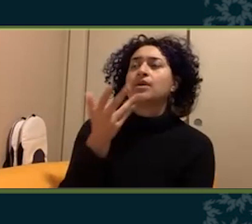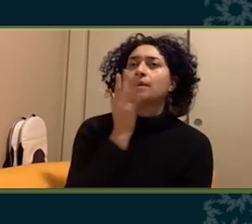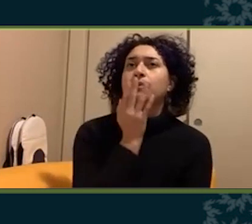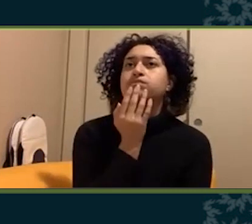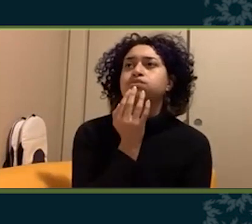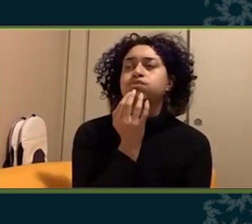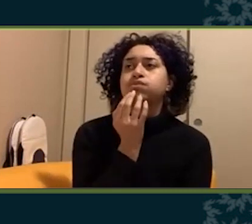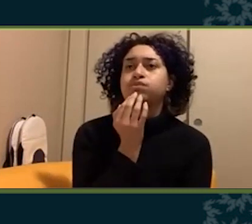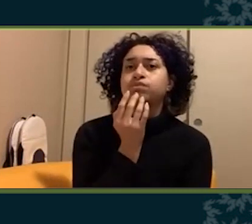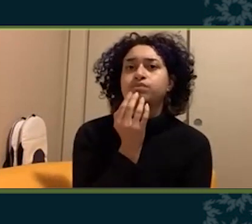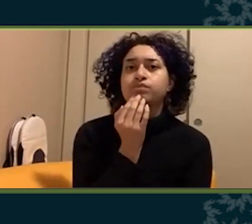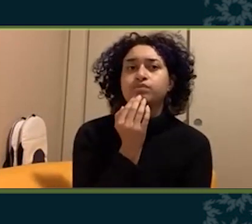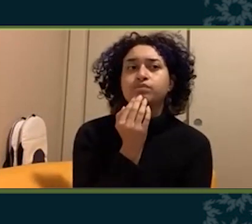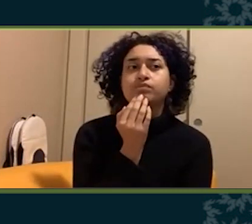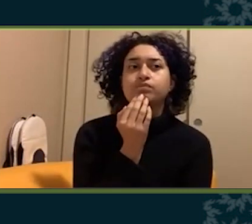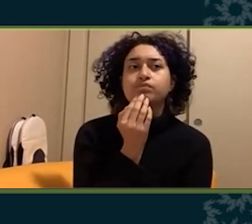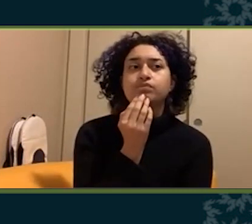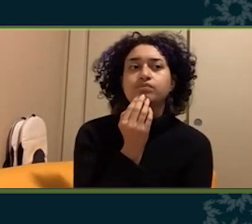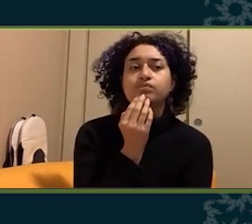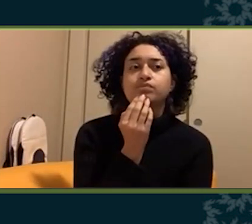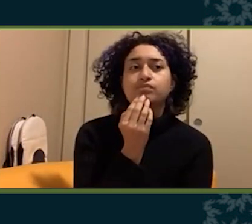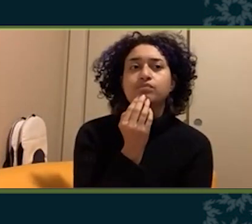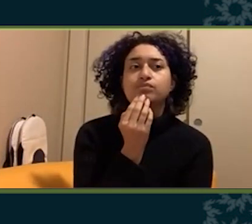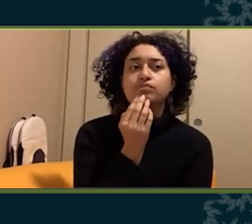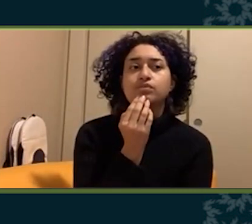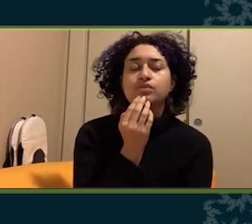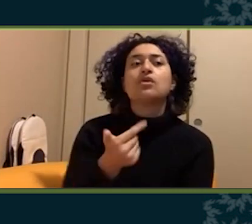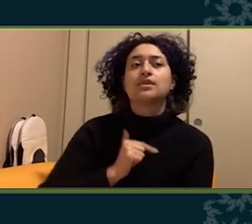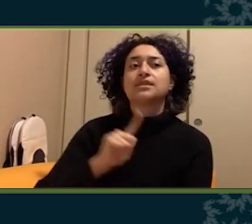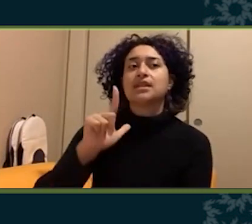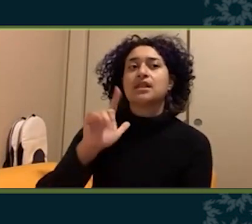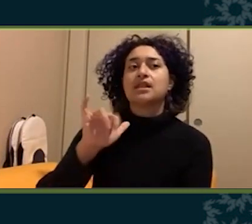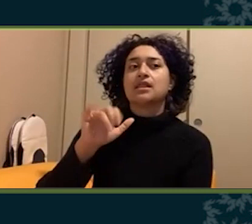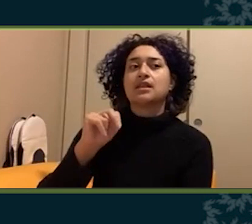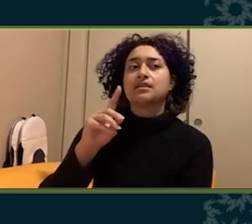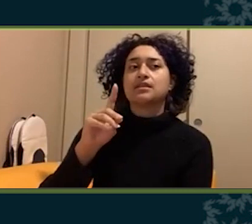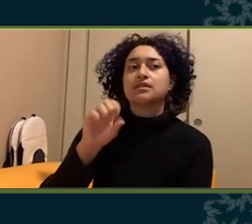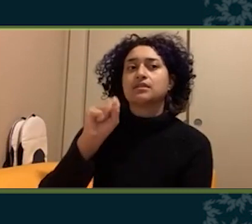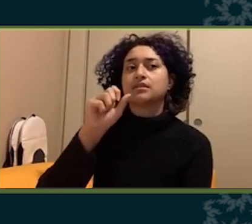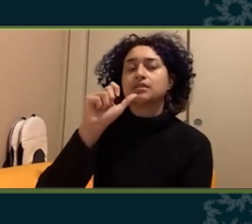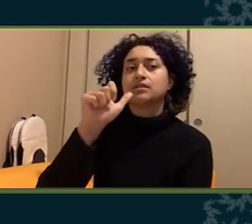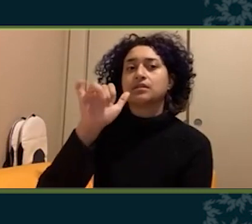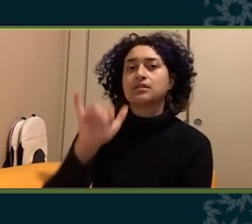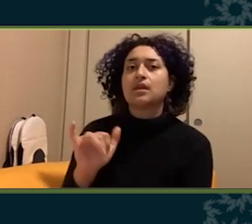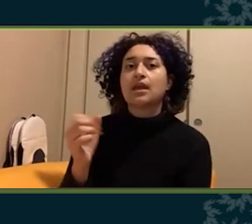This is Lindsey. Anyone opening the